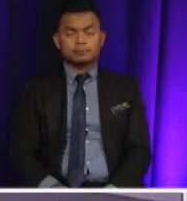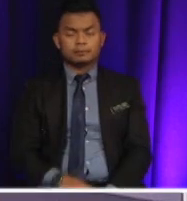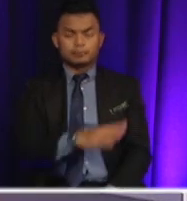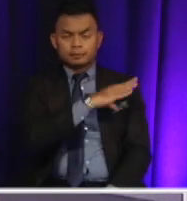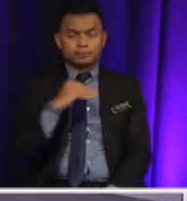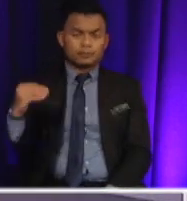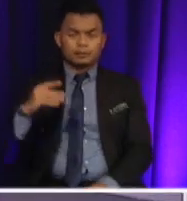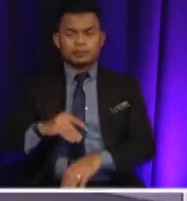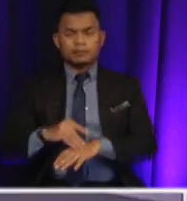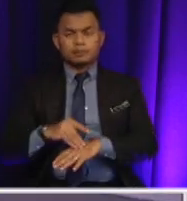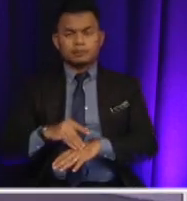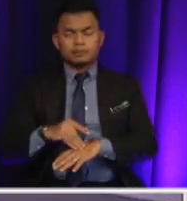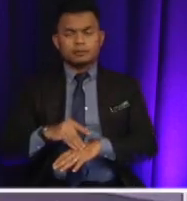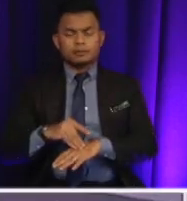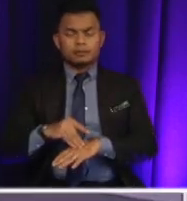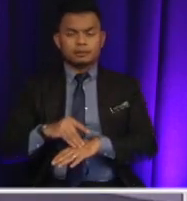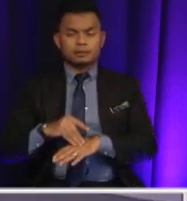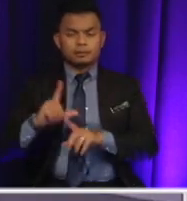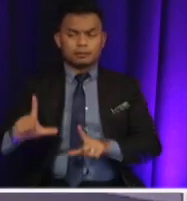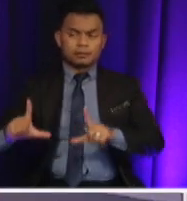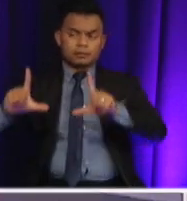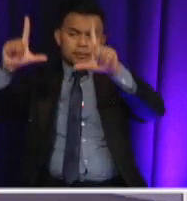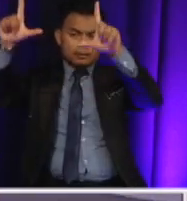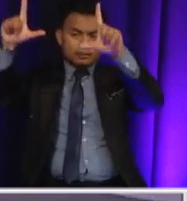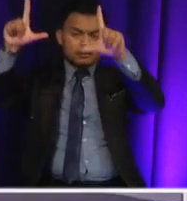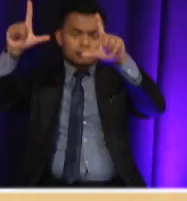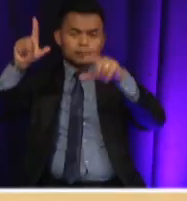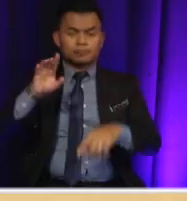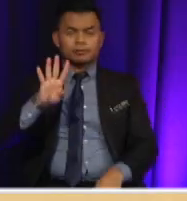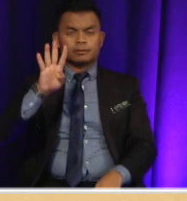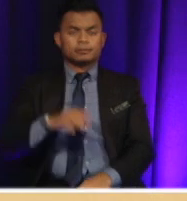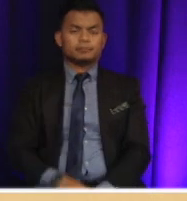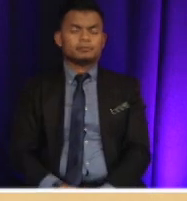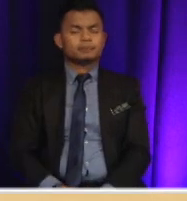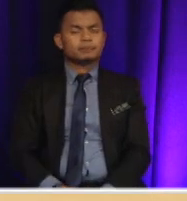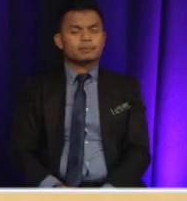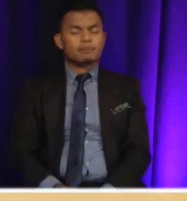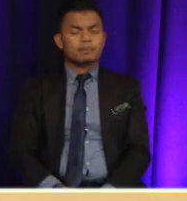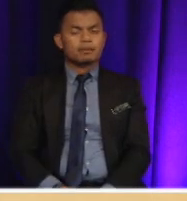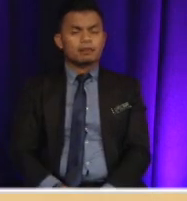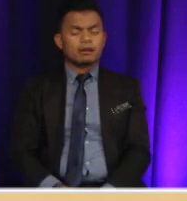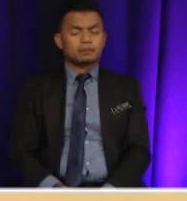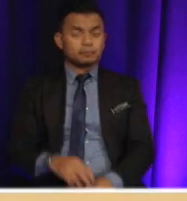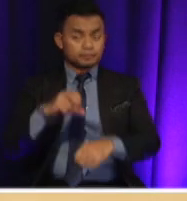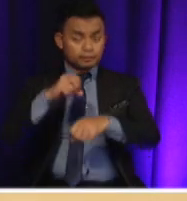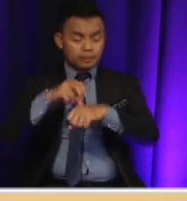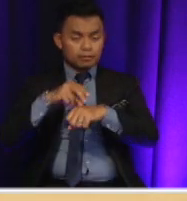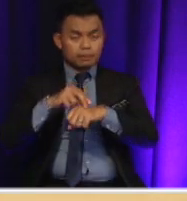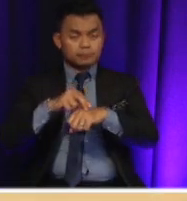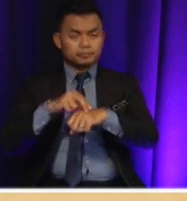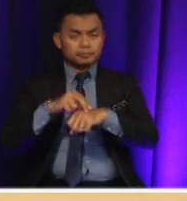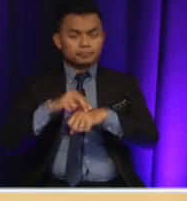4, especially the last 2 lines, the piece of good advice which no